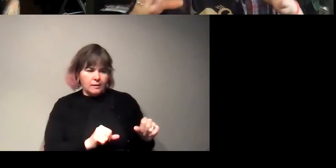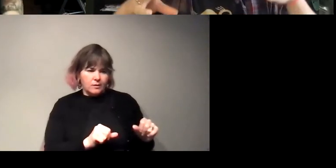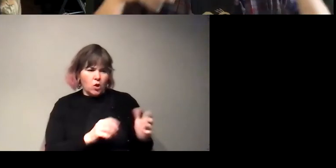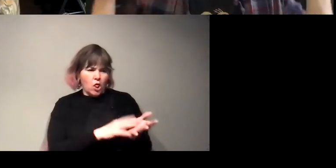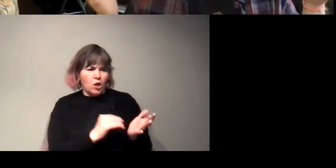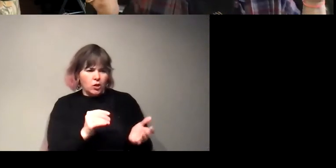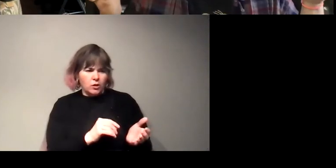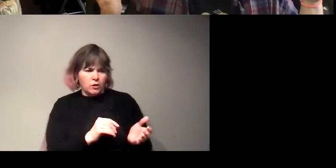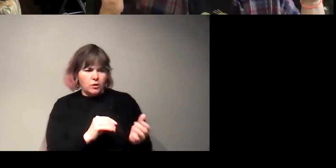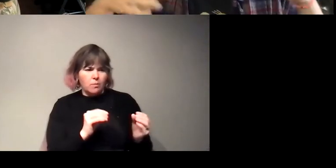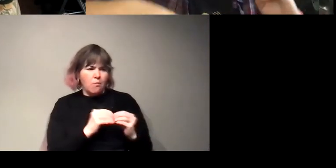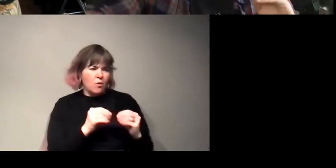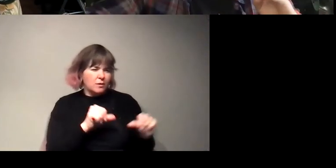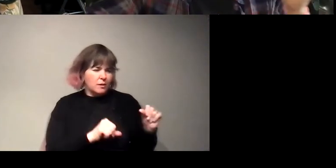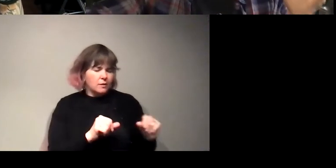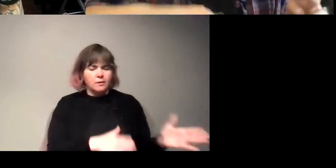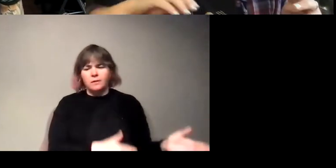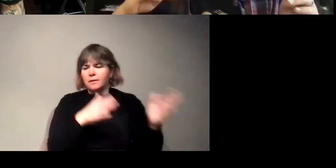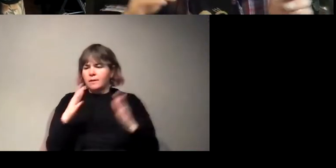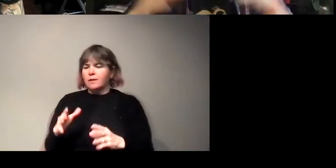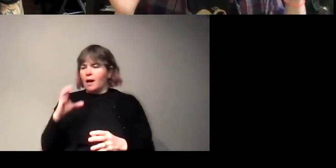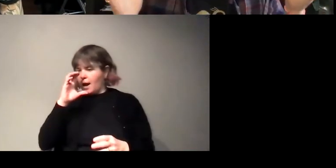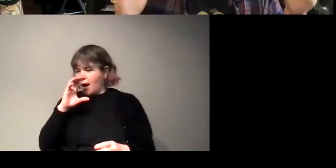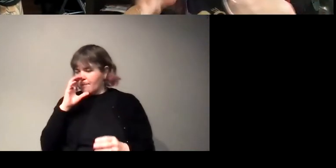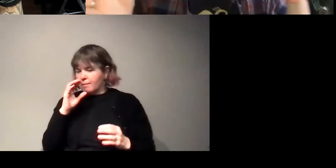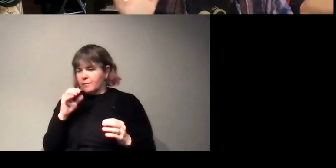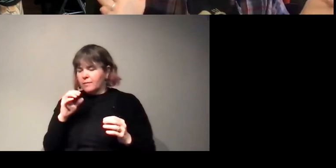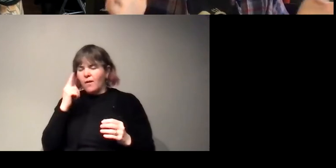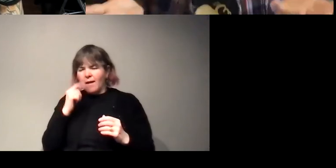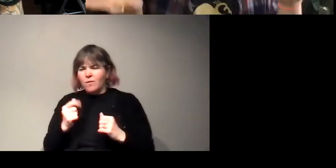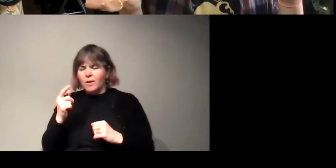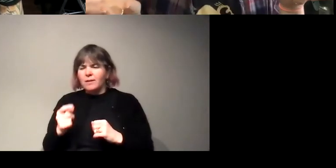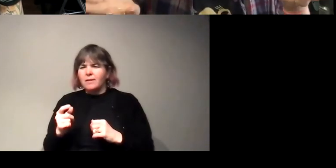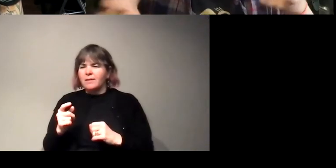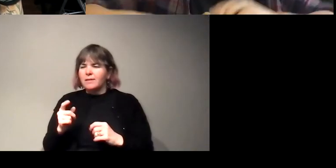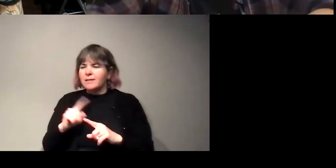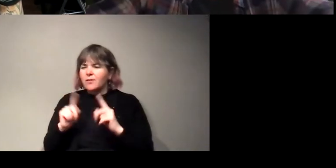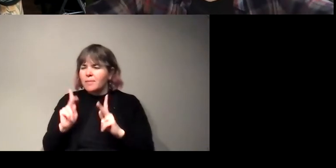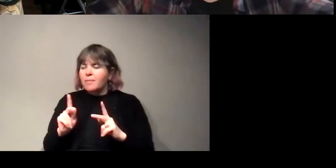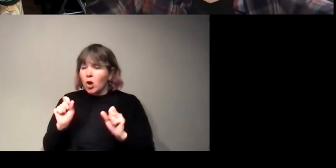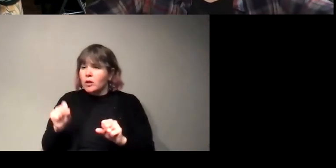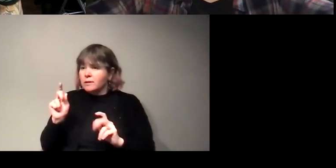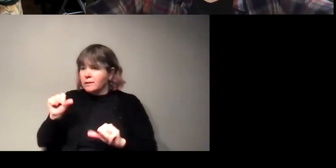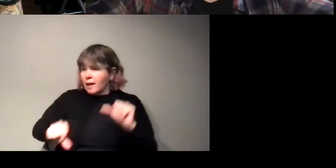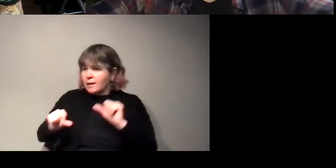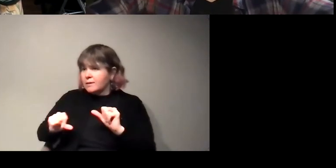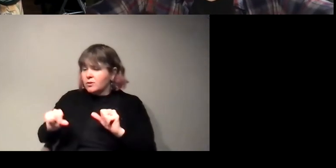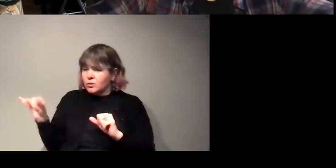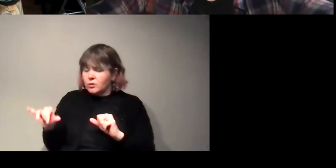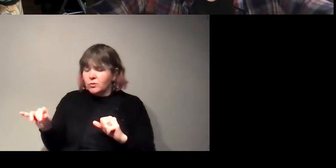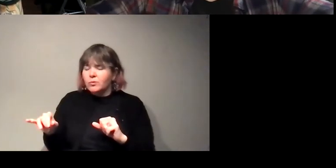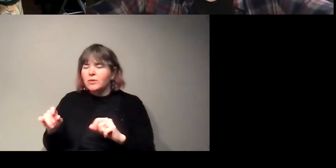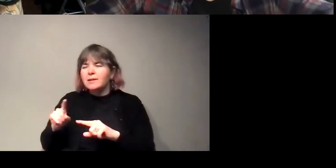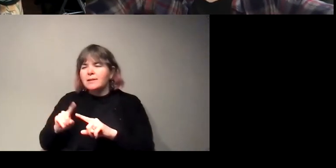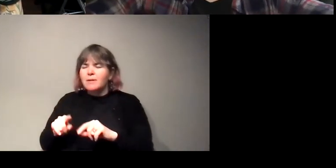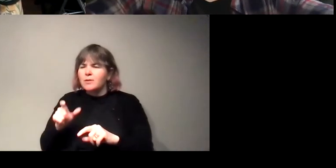learn so that we can do more science, and like comics is like it could be for everybody, it could be for different people, it could be for scientists too. It's just it kind of depends on